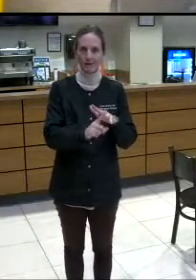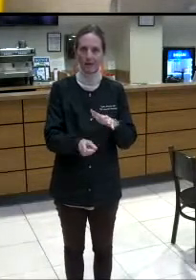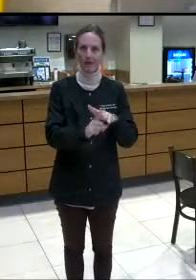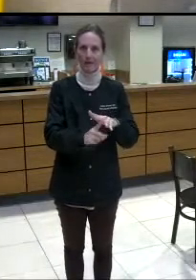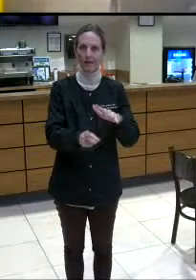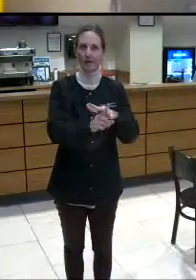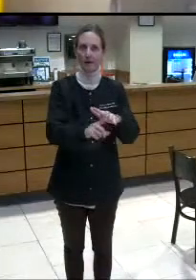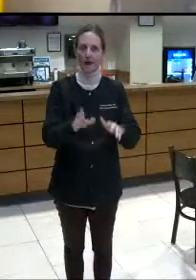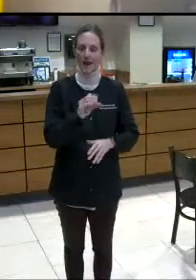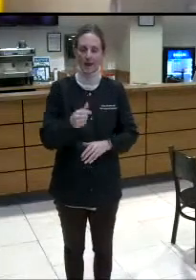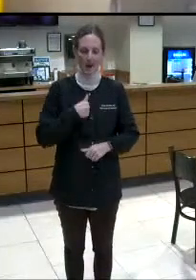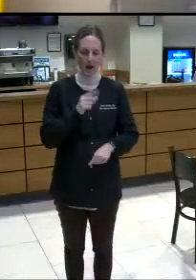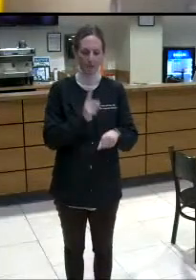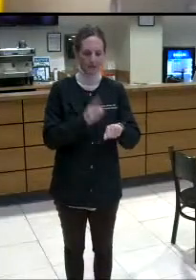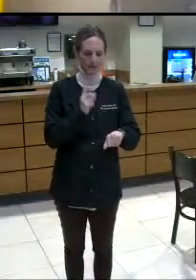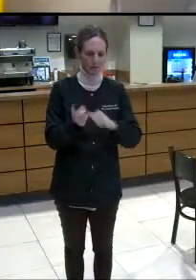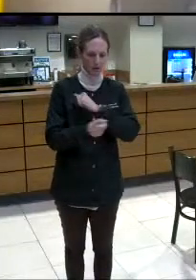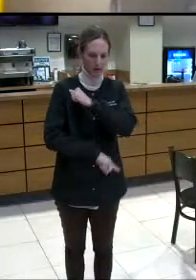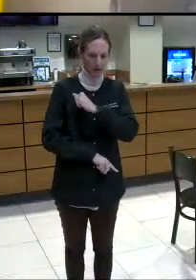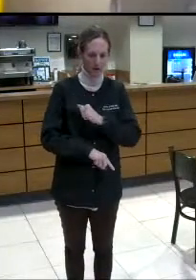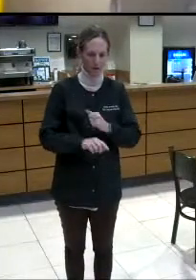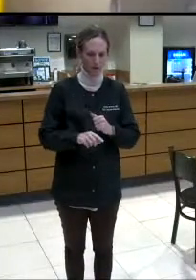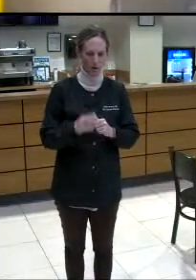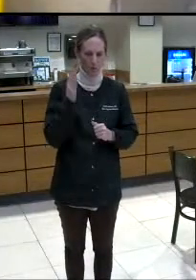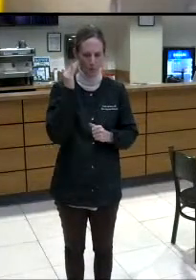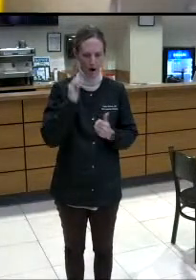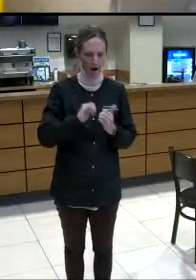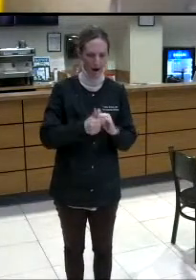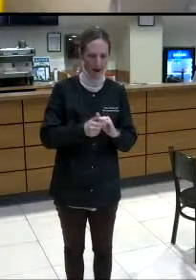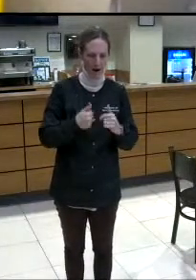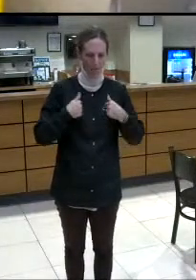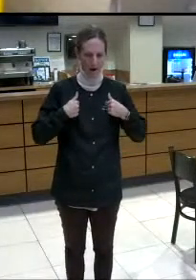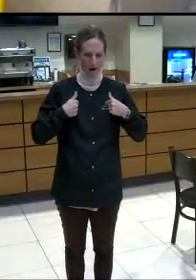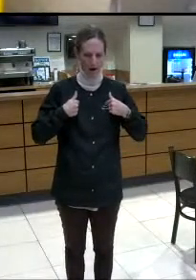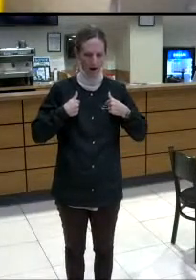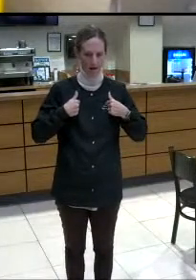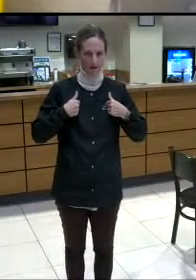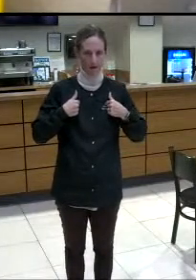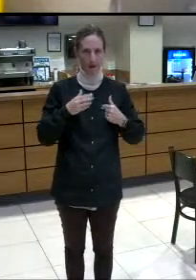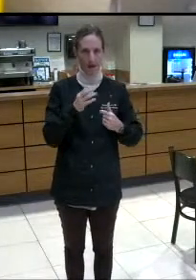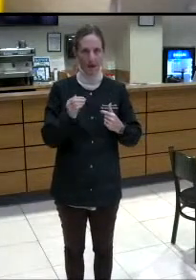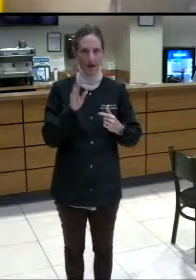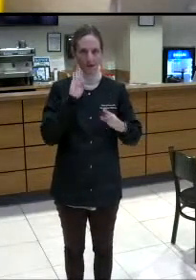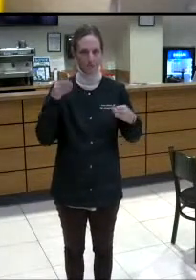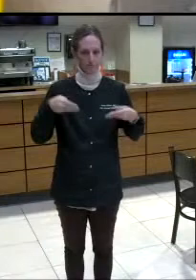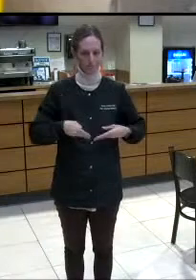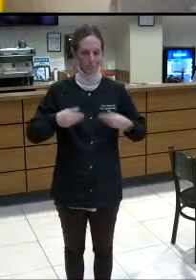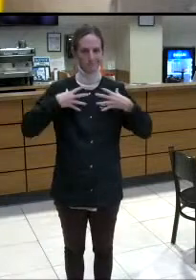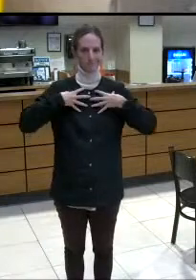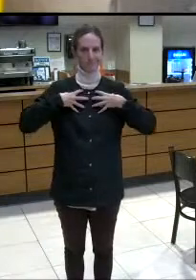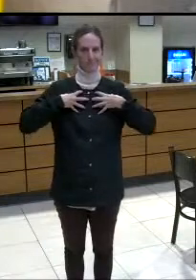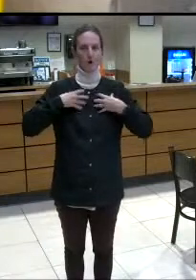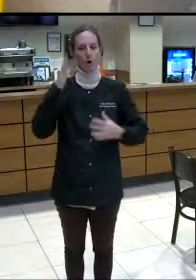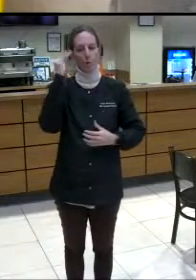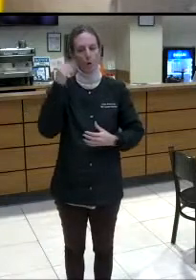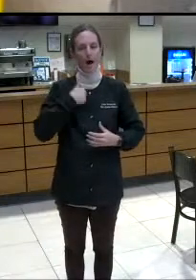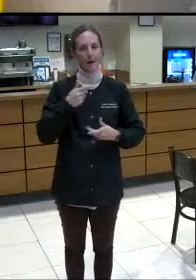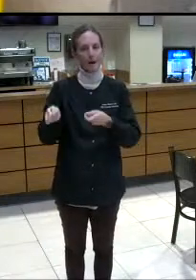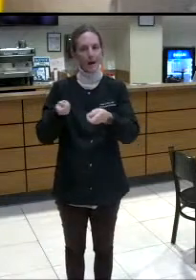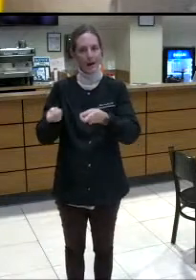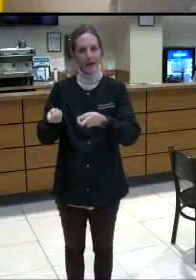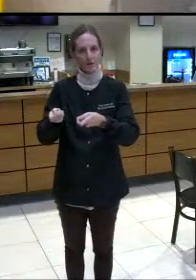that we are disciplining. And that is, for me, with the work, the root of the problem. Why are we handling the children of color the way that we're handling